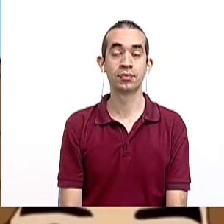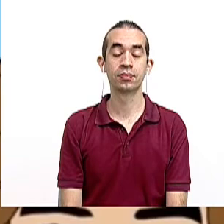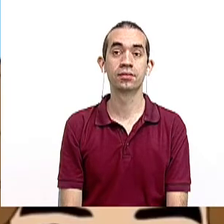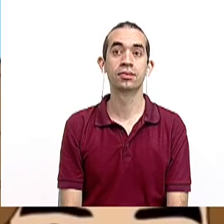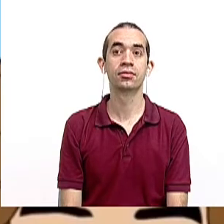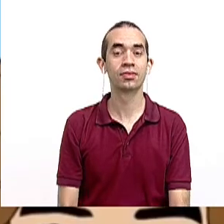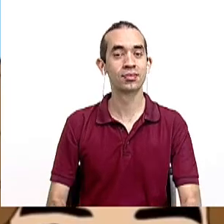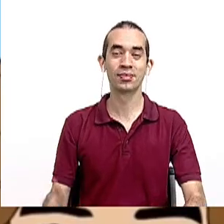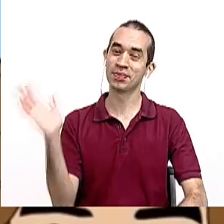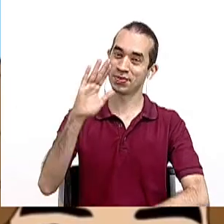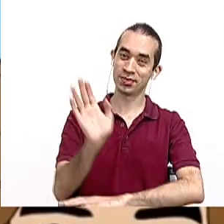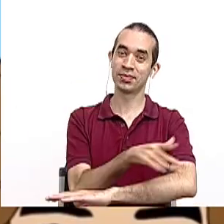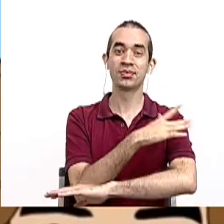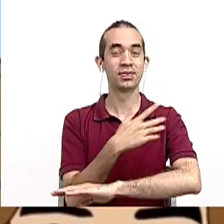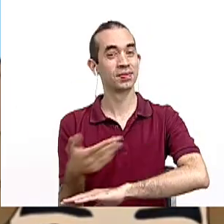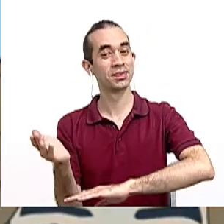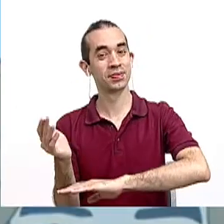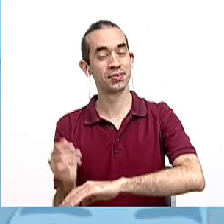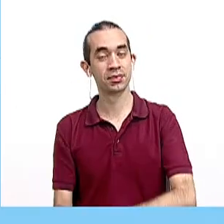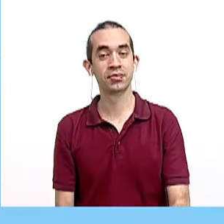Let's sing.